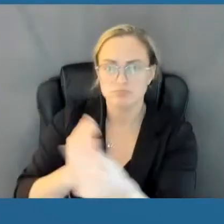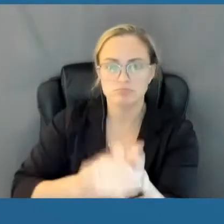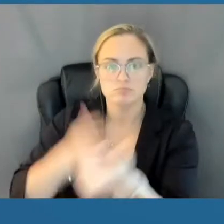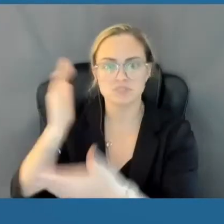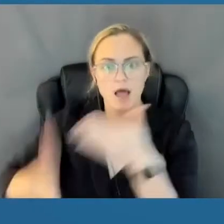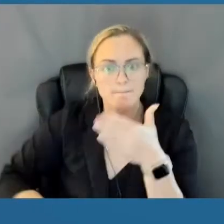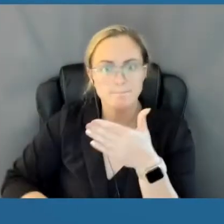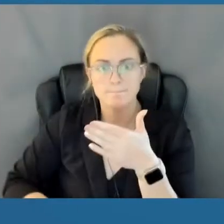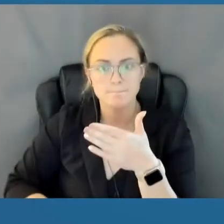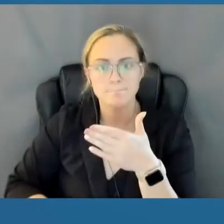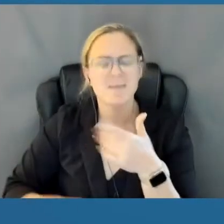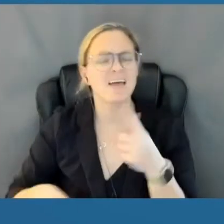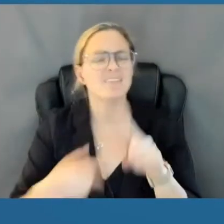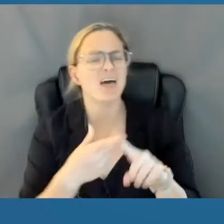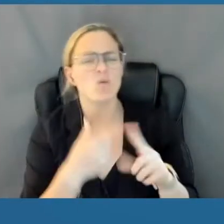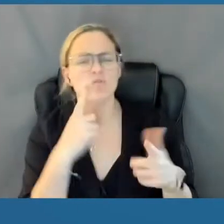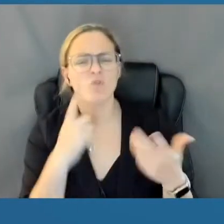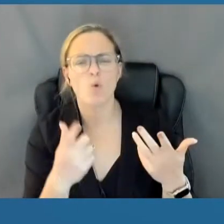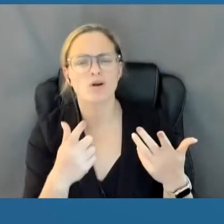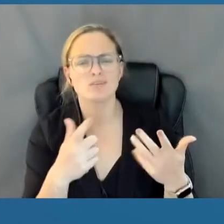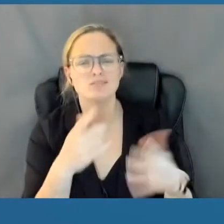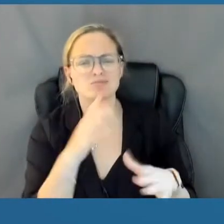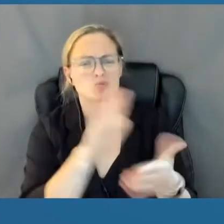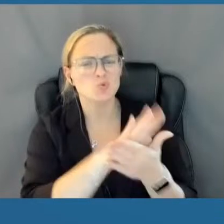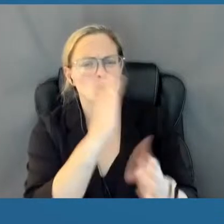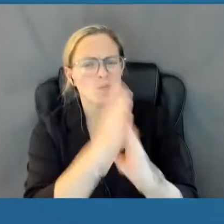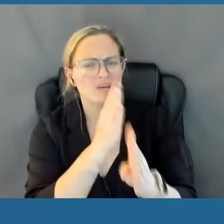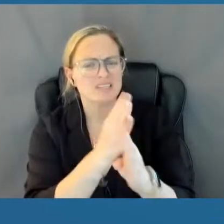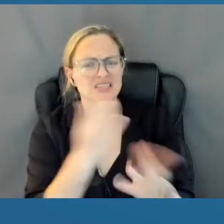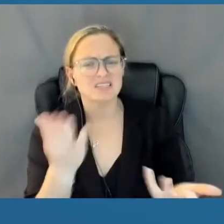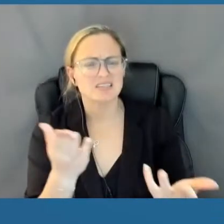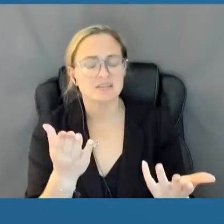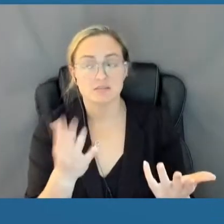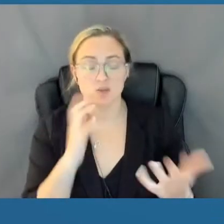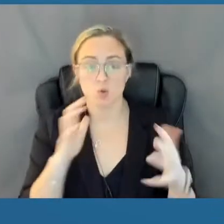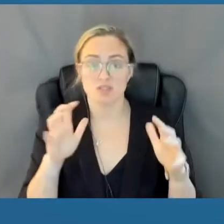electrifying school buses in there? No, it's stunning in